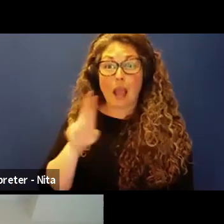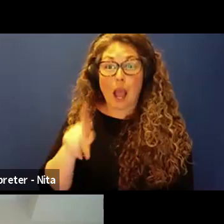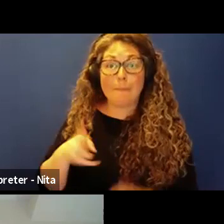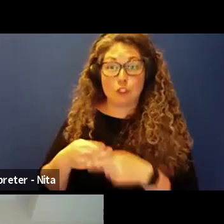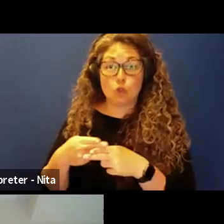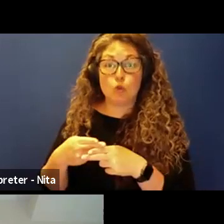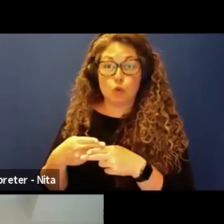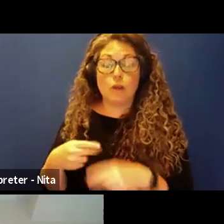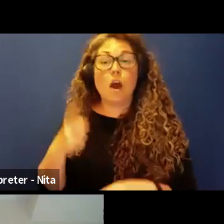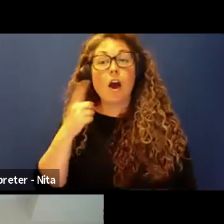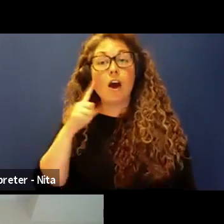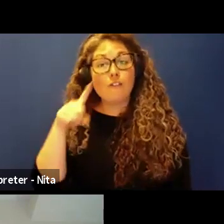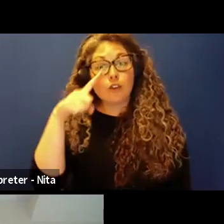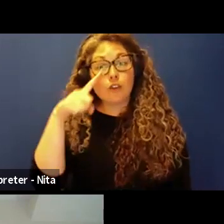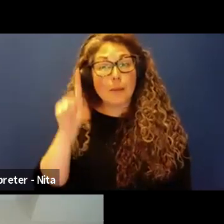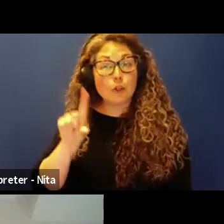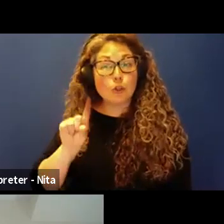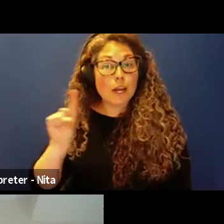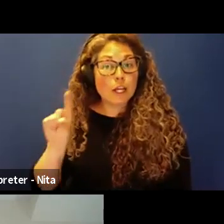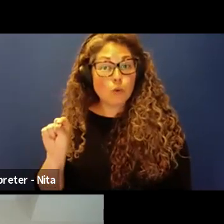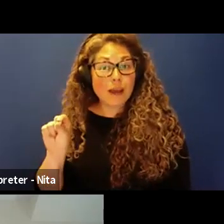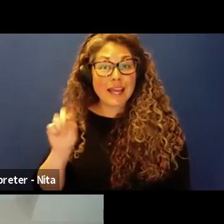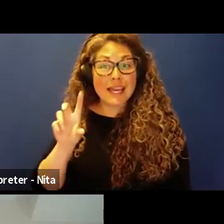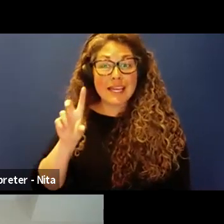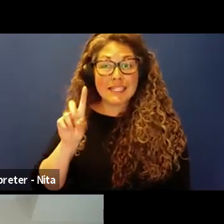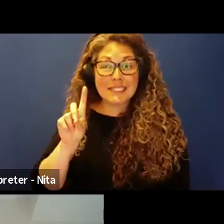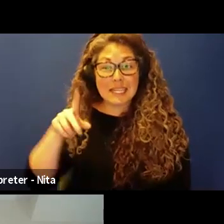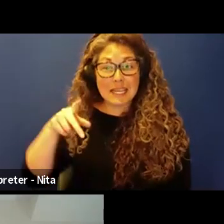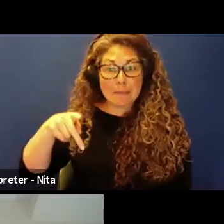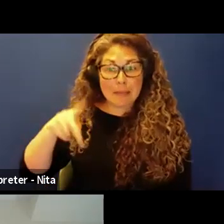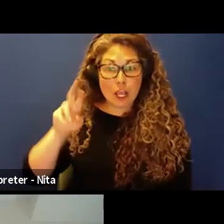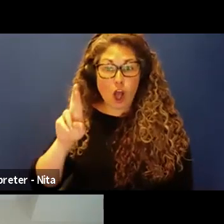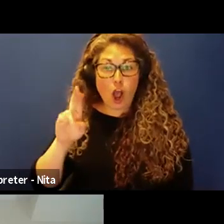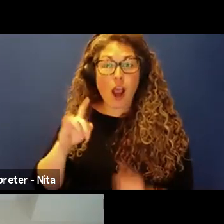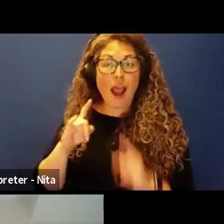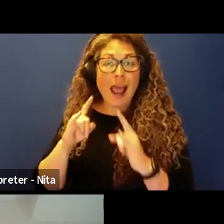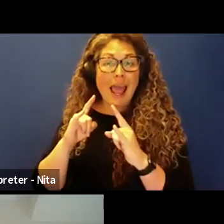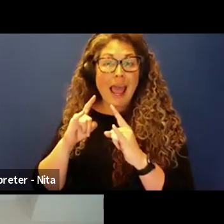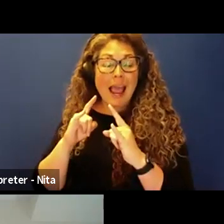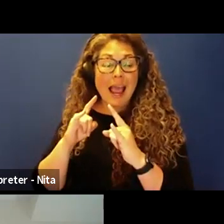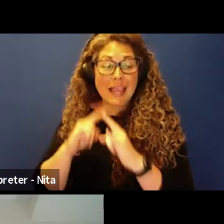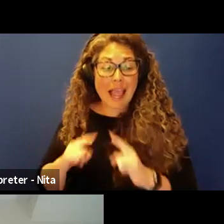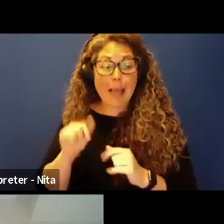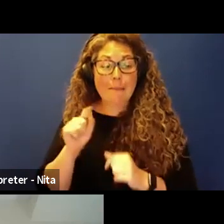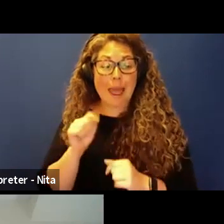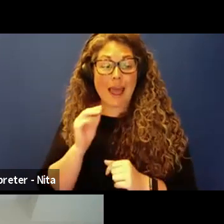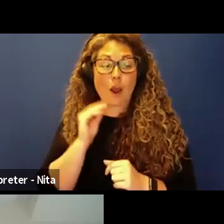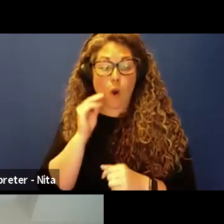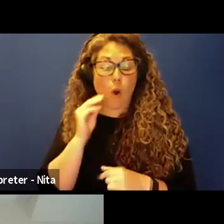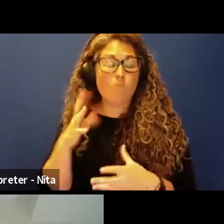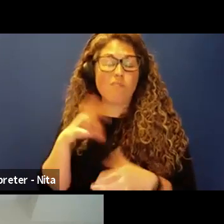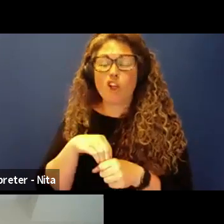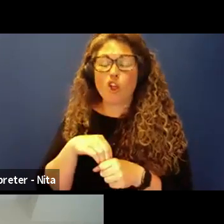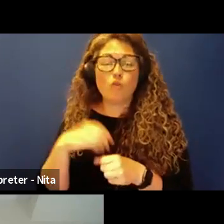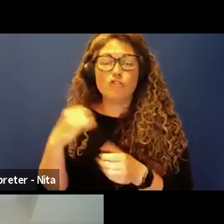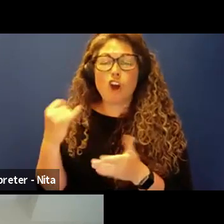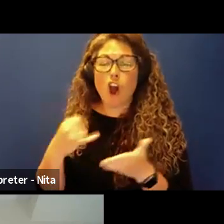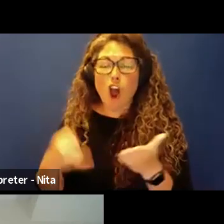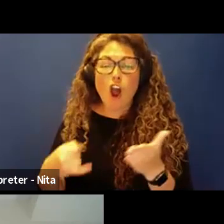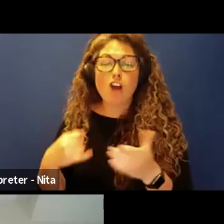For summer 2020, DPR Camp at Home will be including arts and crafts, culinary activities,